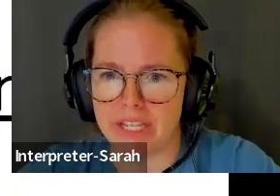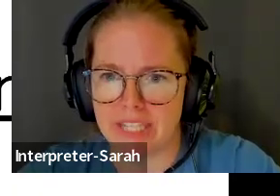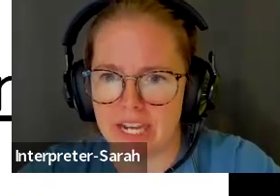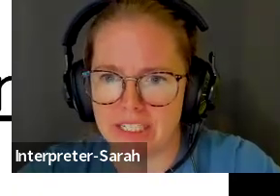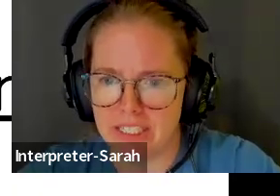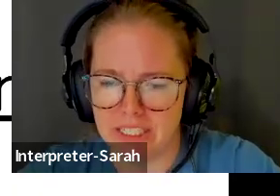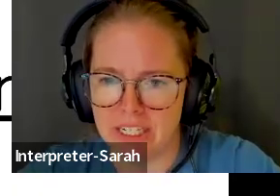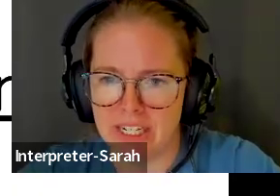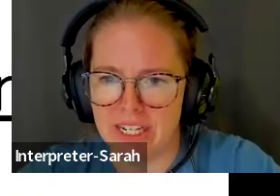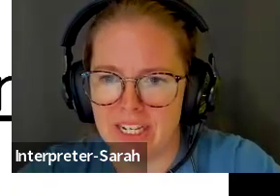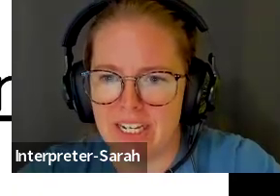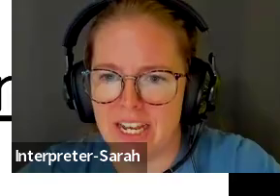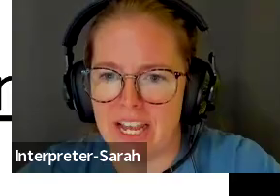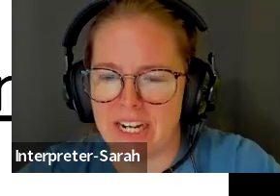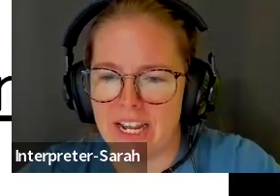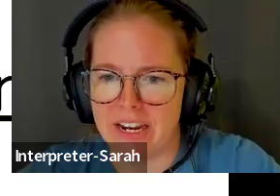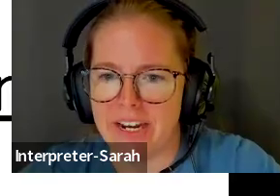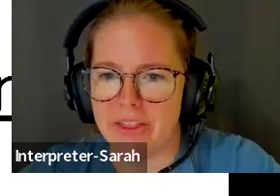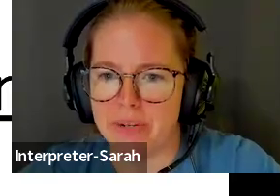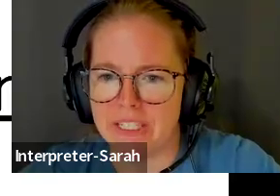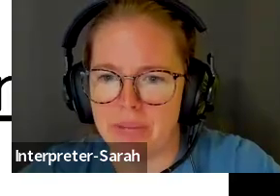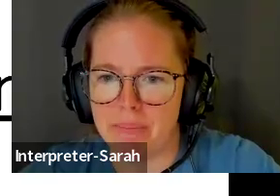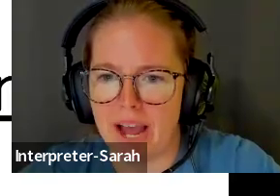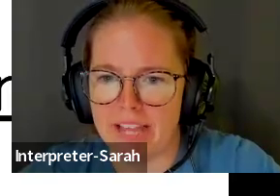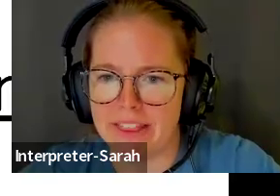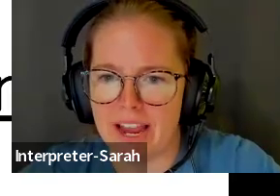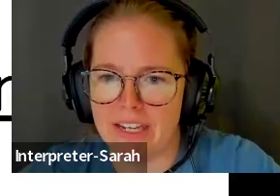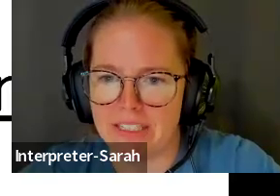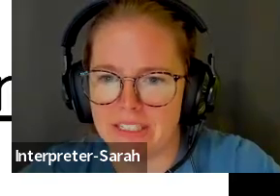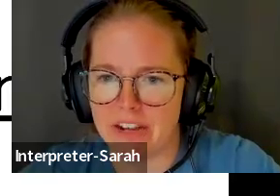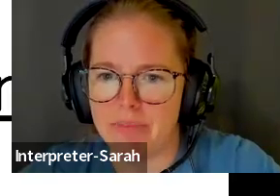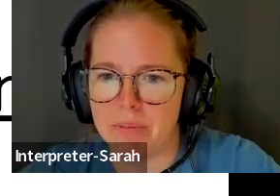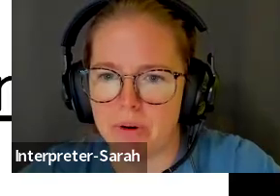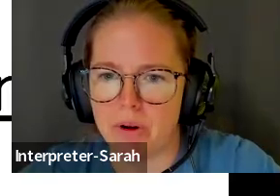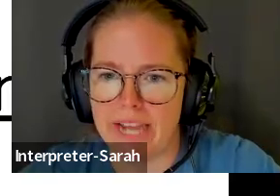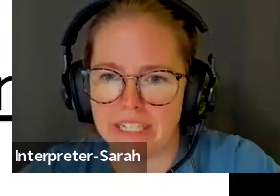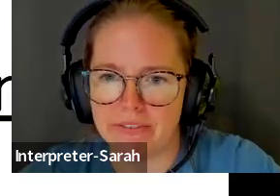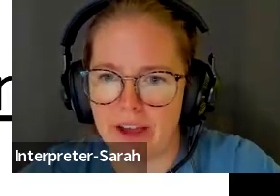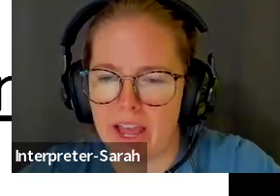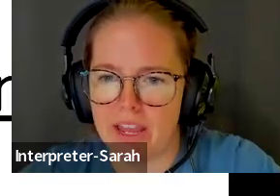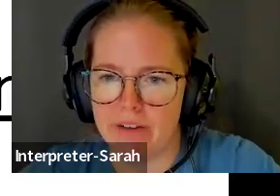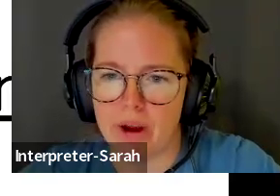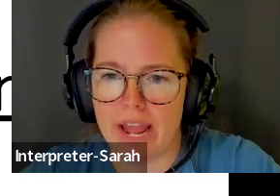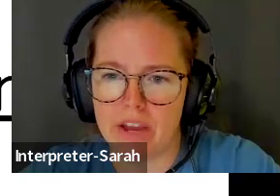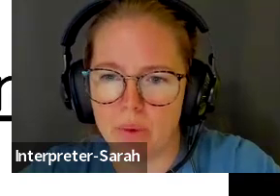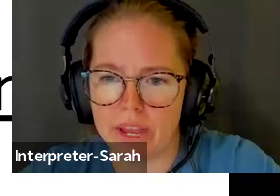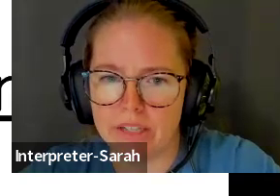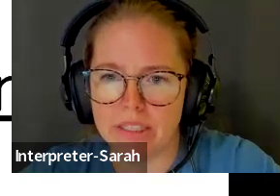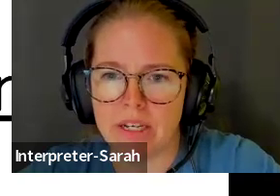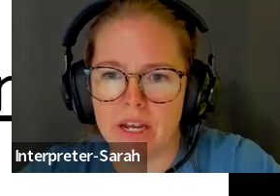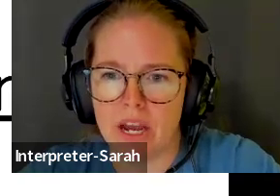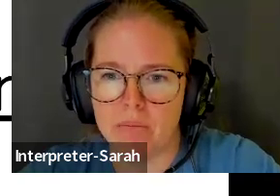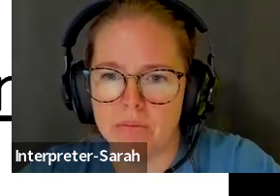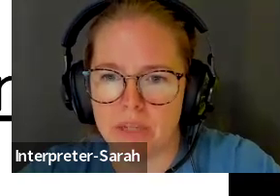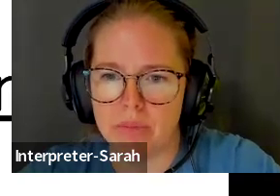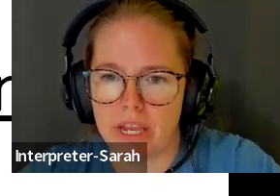no idea what they said. And kind of the reason being behind that is deaf people identify in a variety of